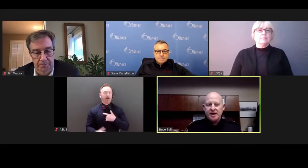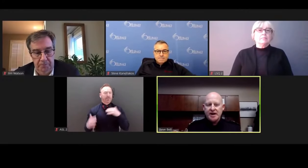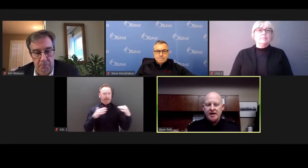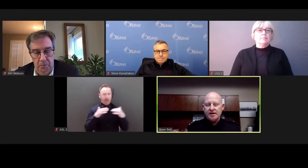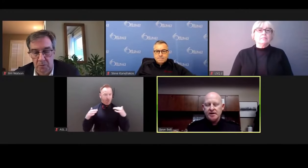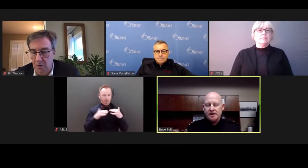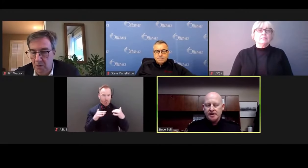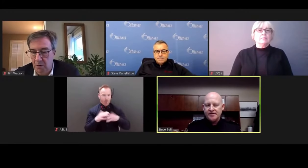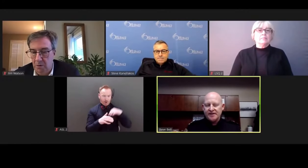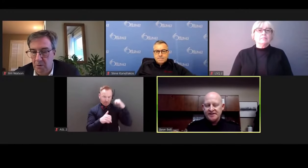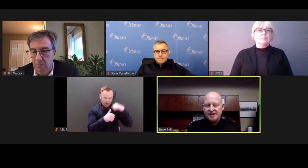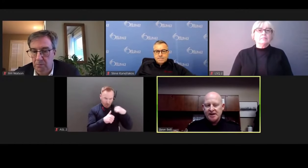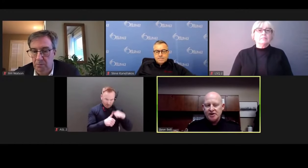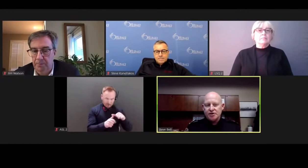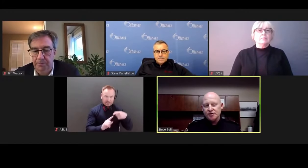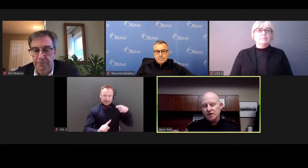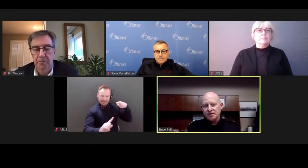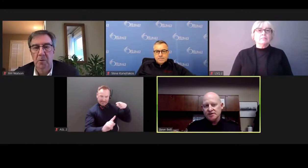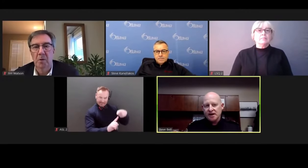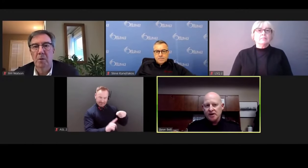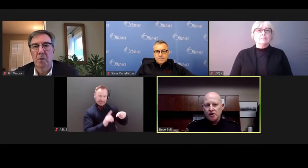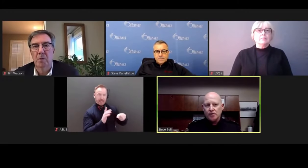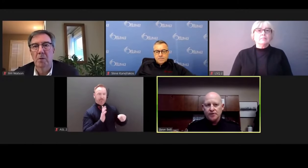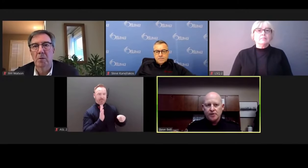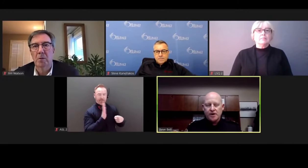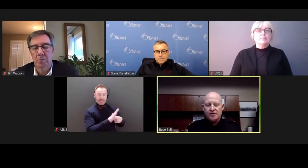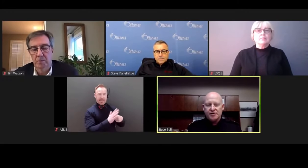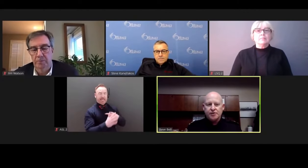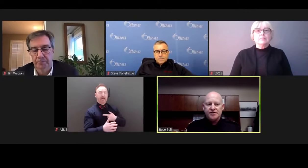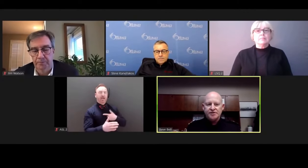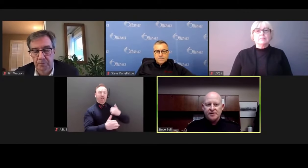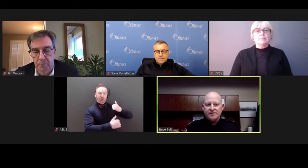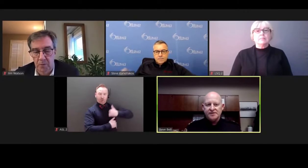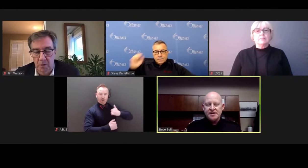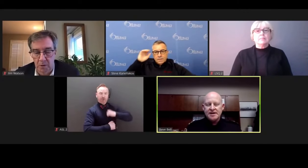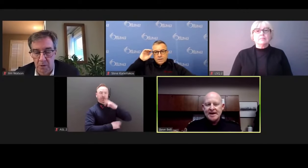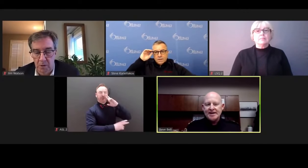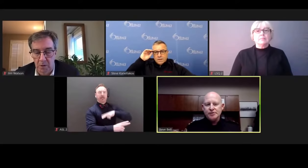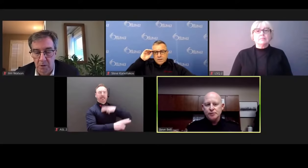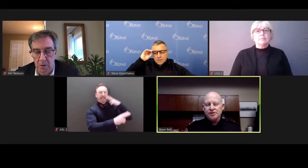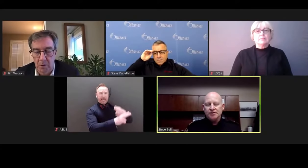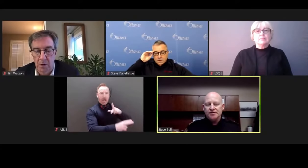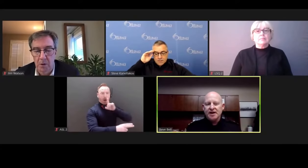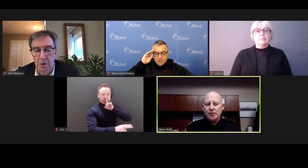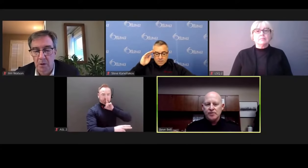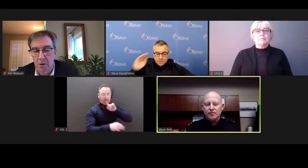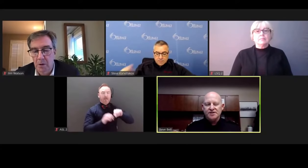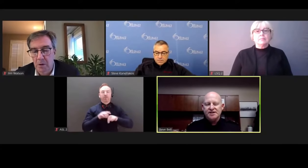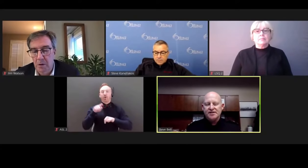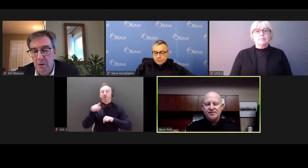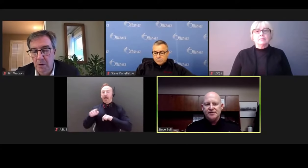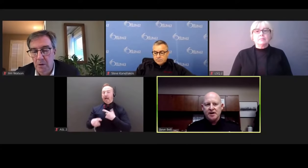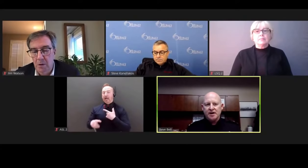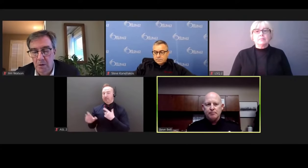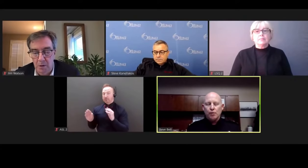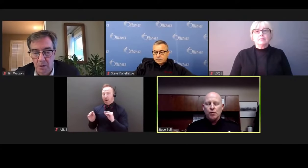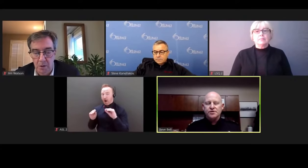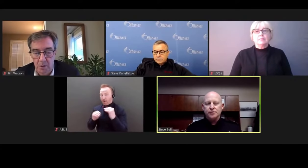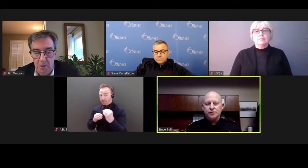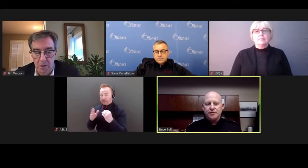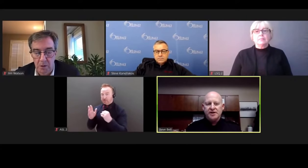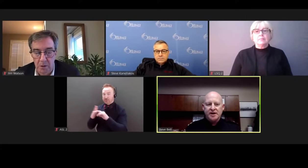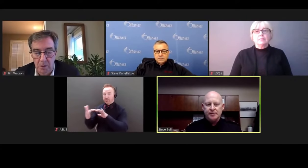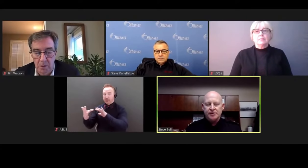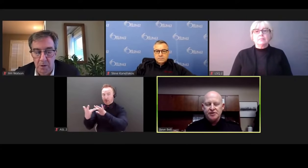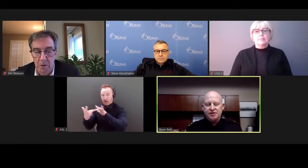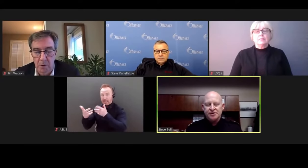initiated an investigation as well as dialogue with our Crown Attorney's Office. And as a result of that, we've received more